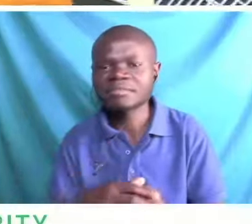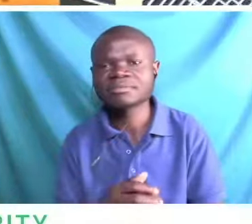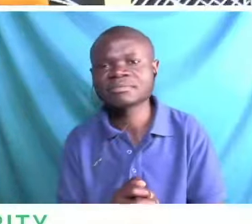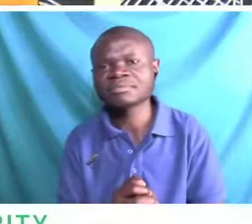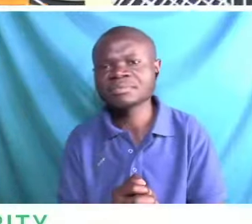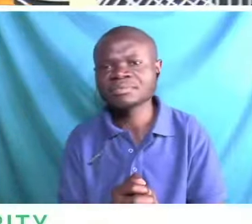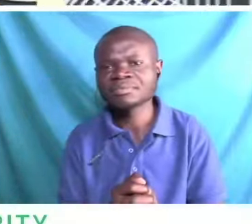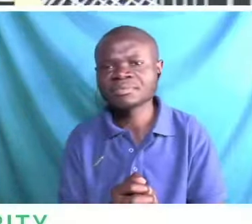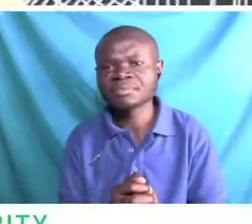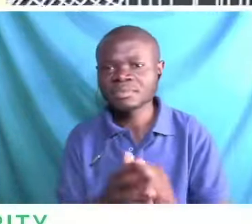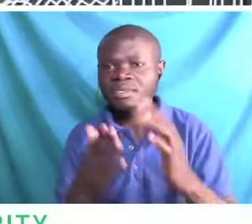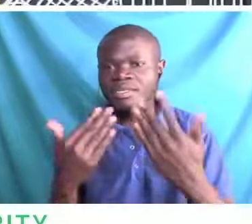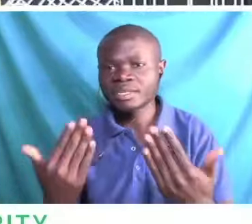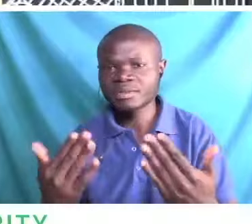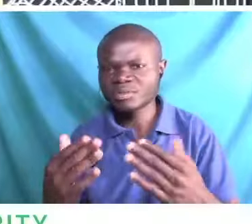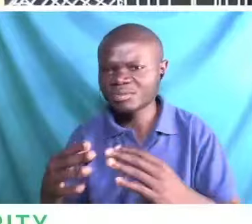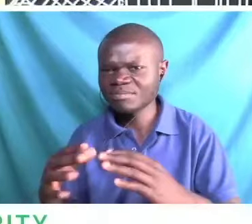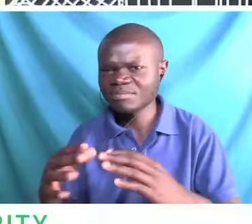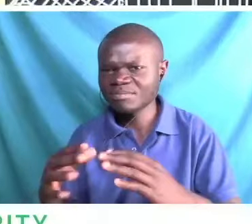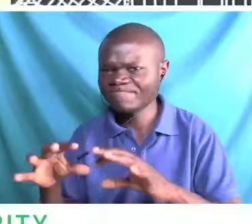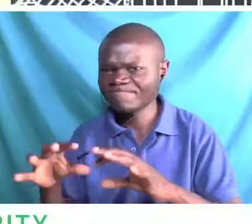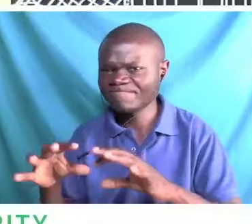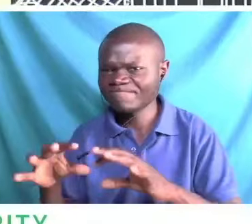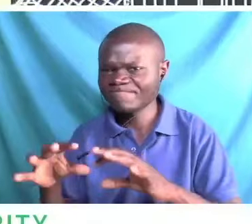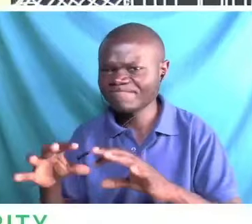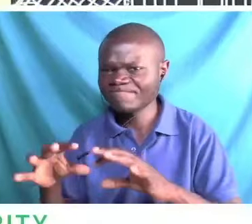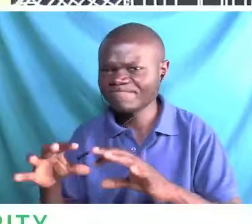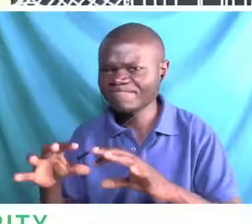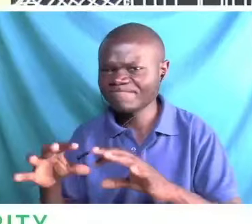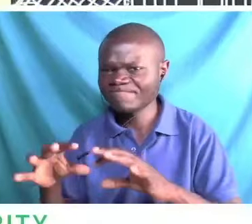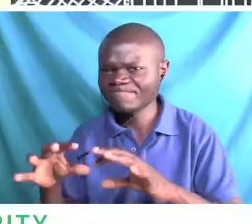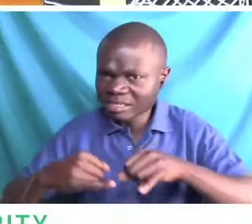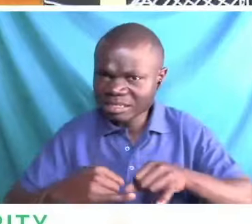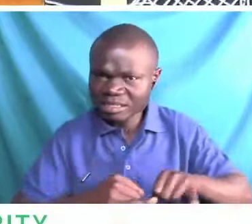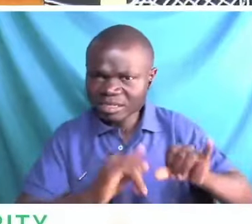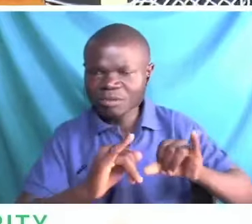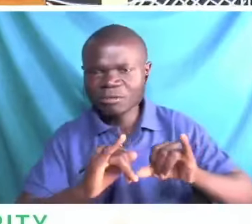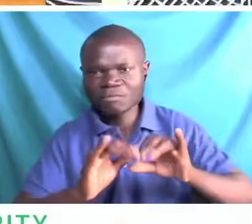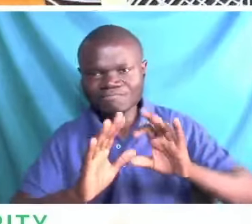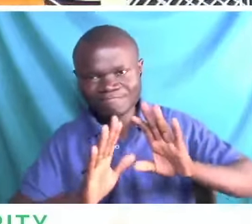The things we struggle with as Christians, that must be put to death.